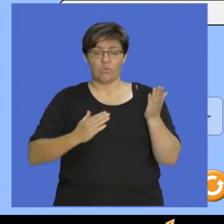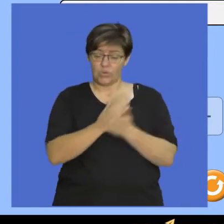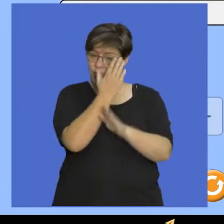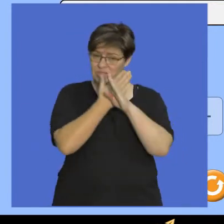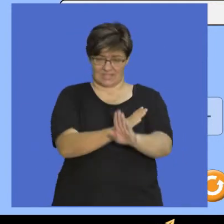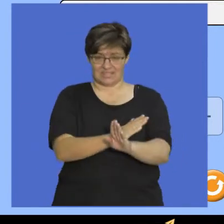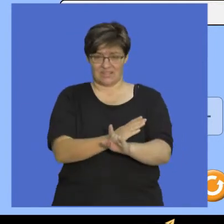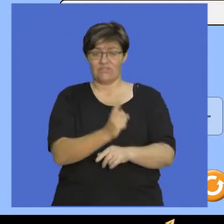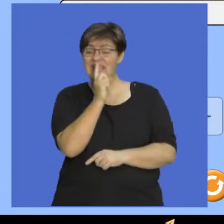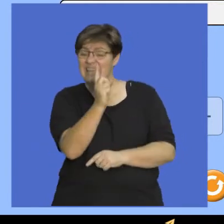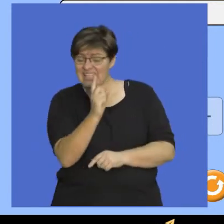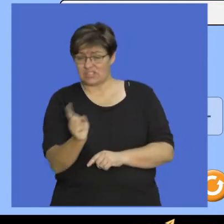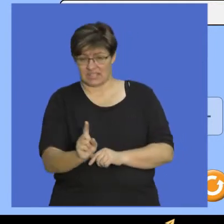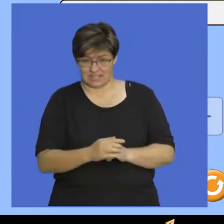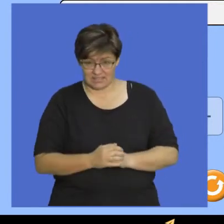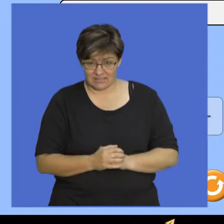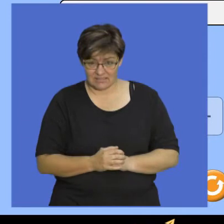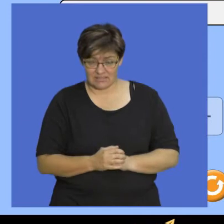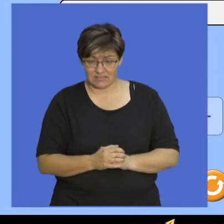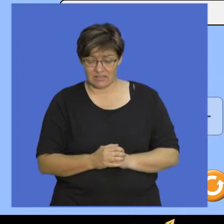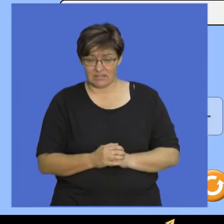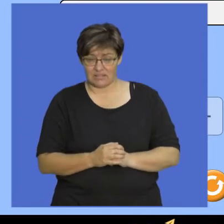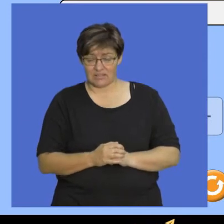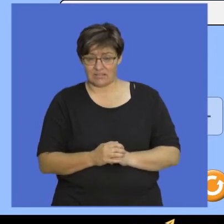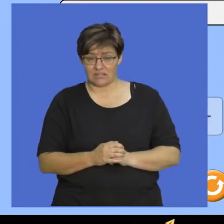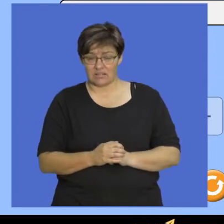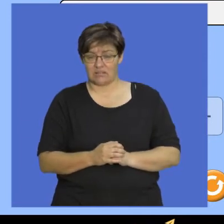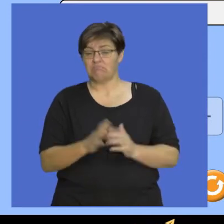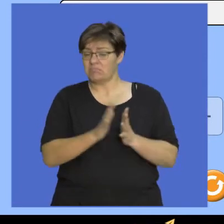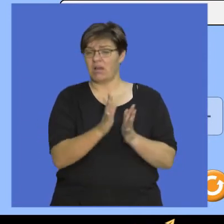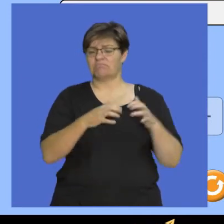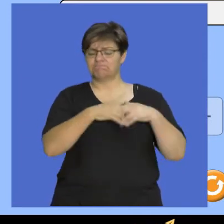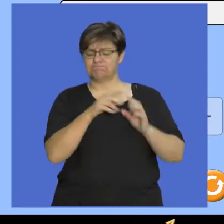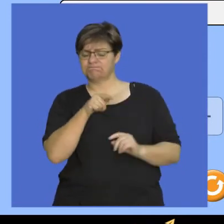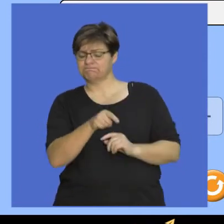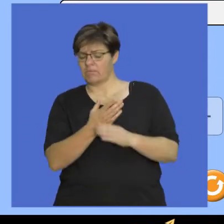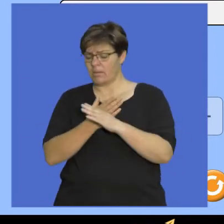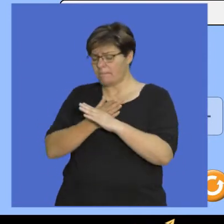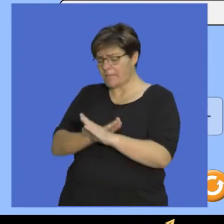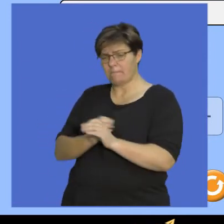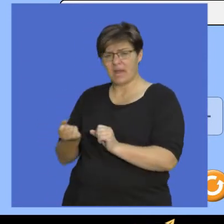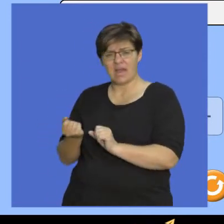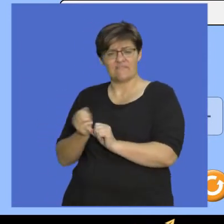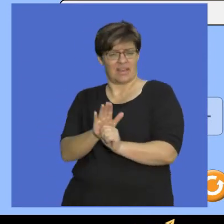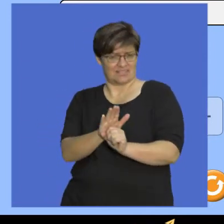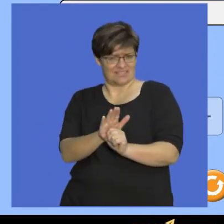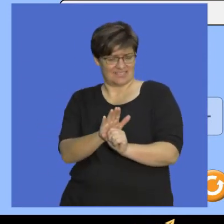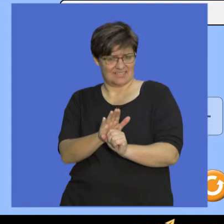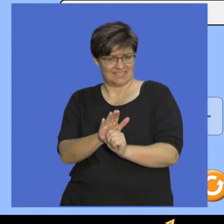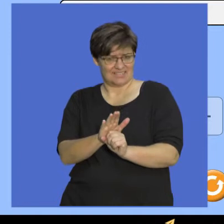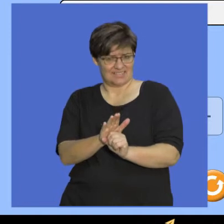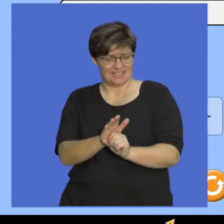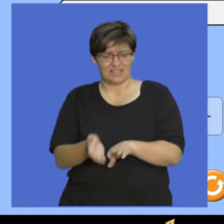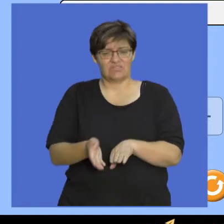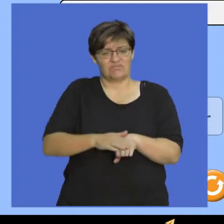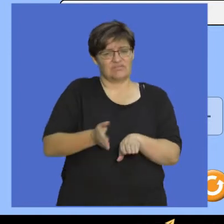for every second, right? Now we want to establish how our resistance affects the flow of